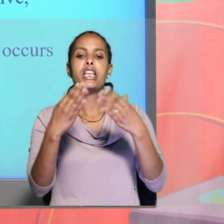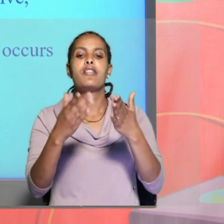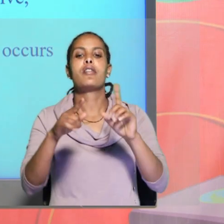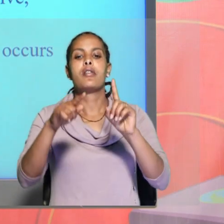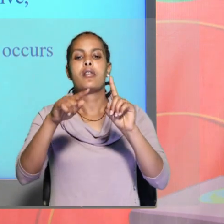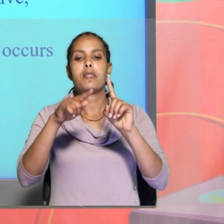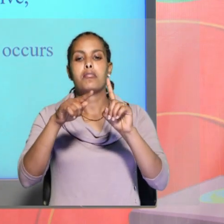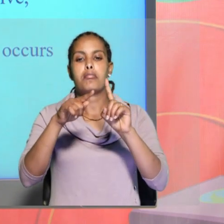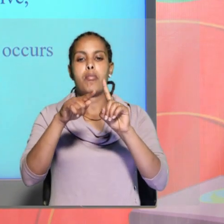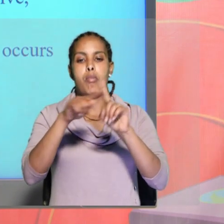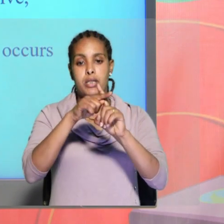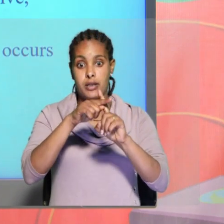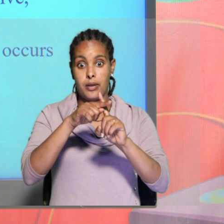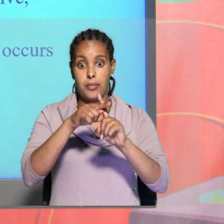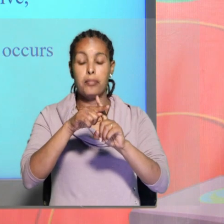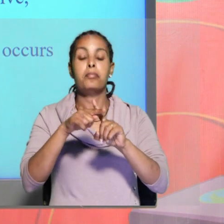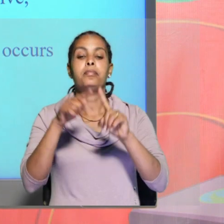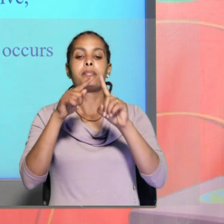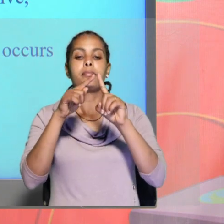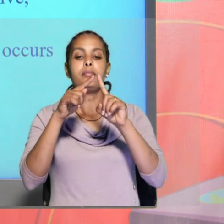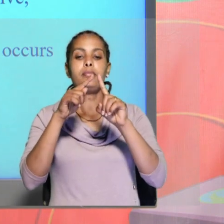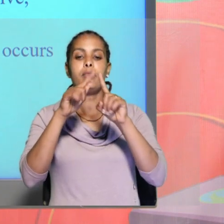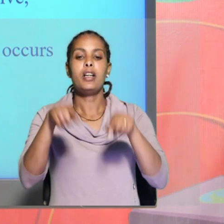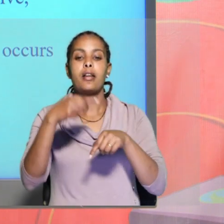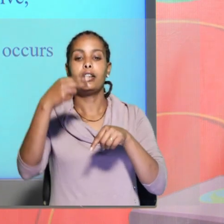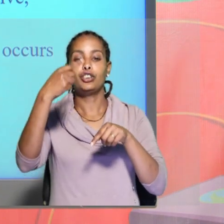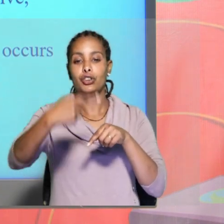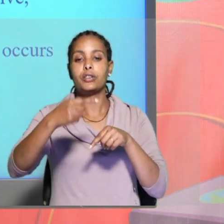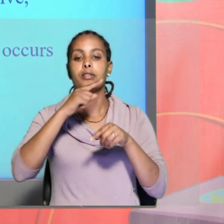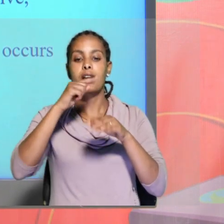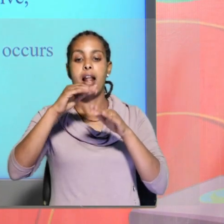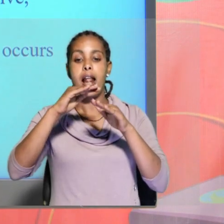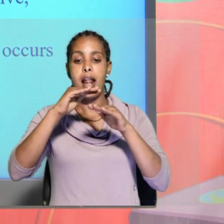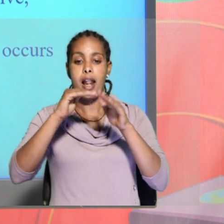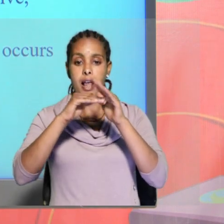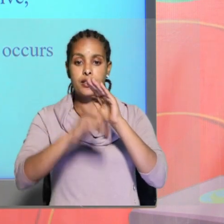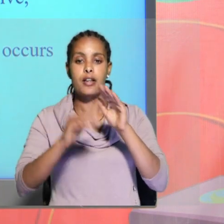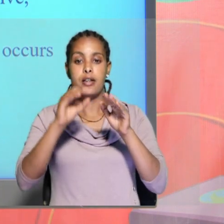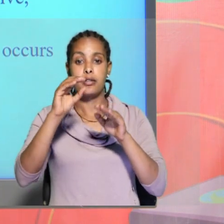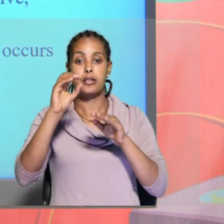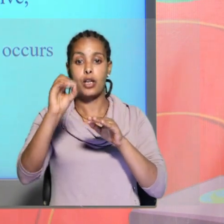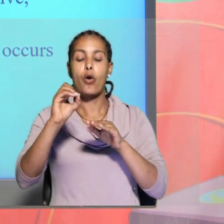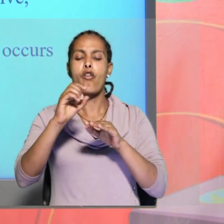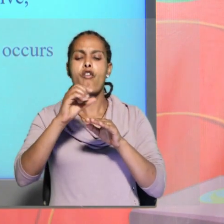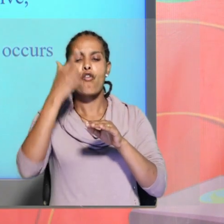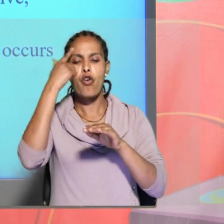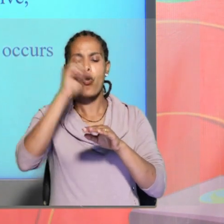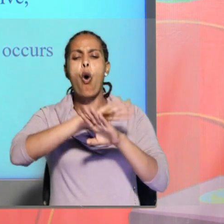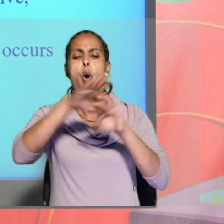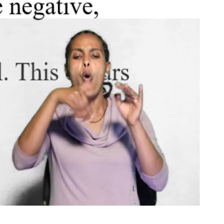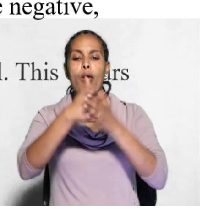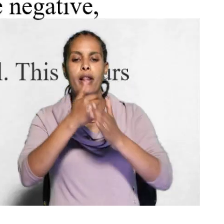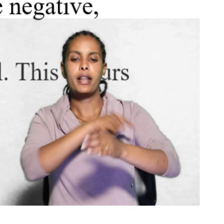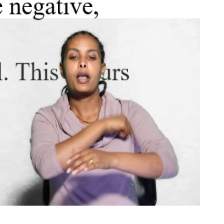the Gibbs free energy change delta G is less than 0 for all temperature.